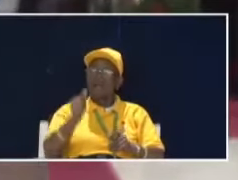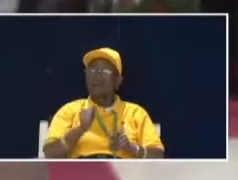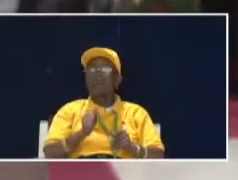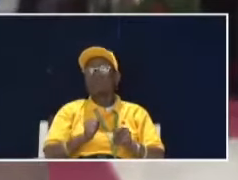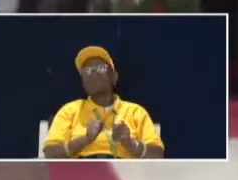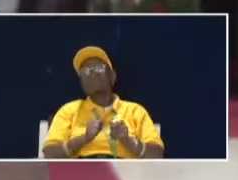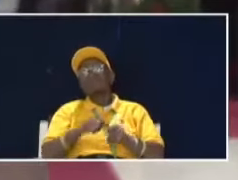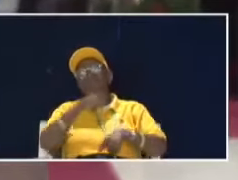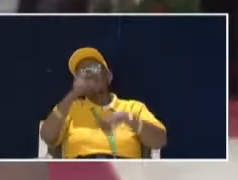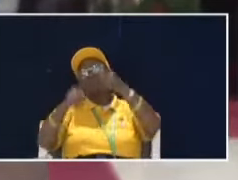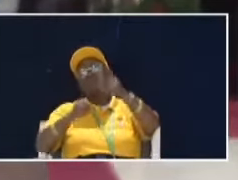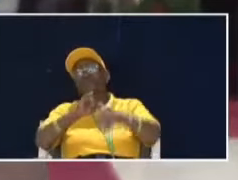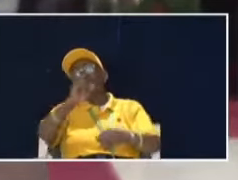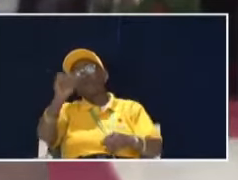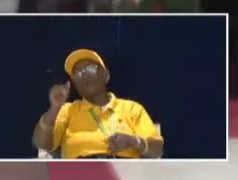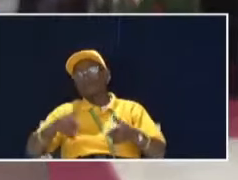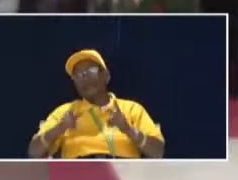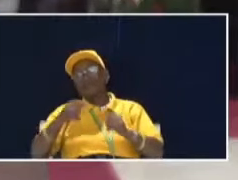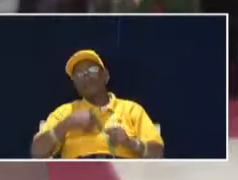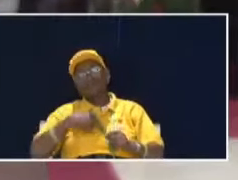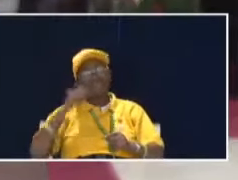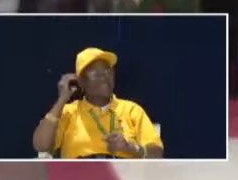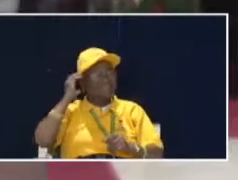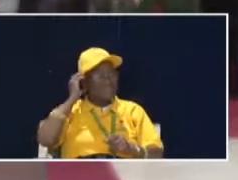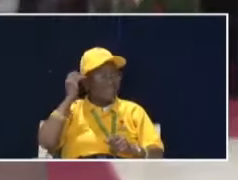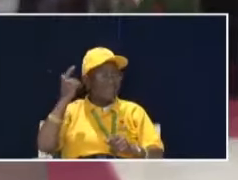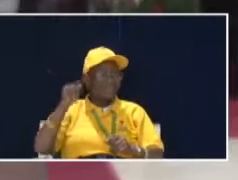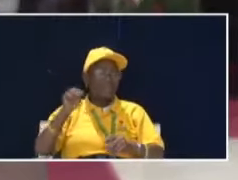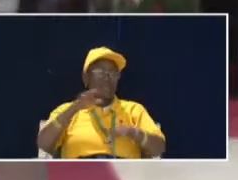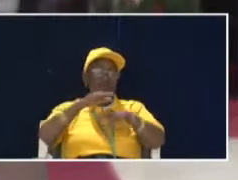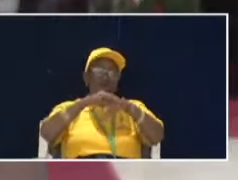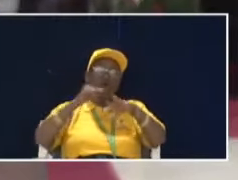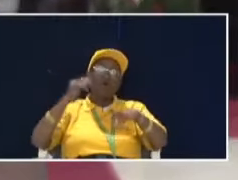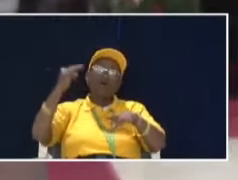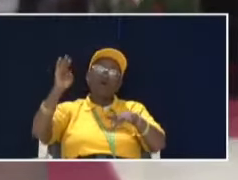Let me hear the call of destiny tonight.